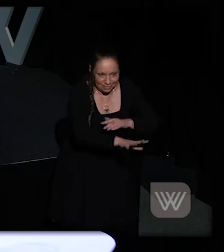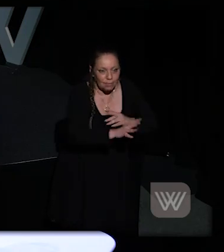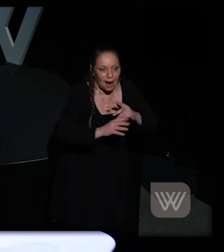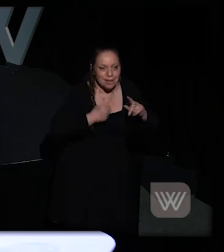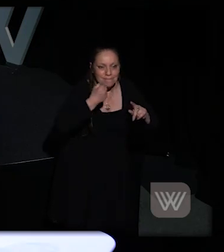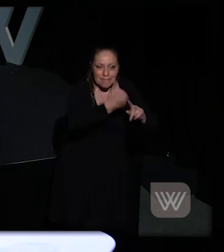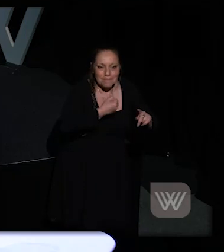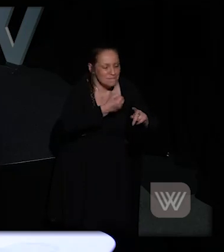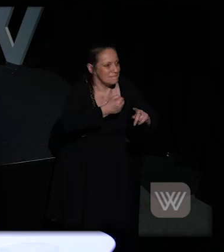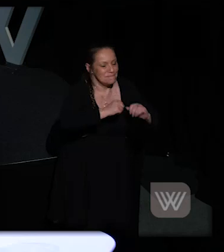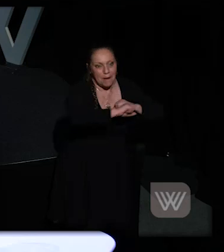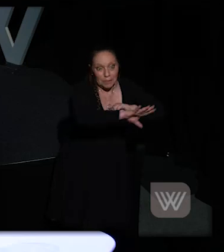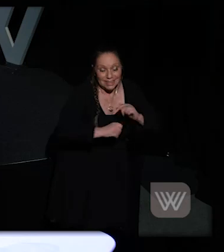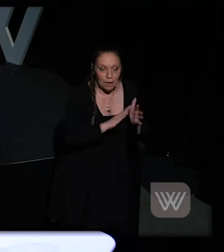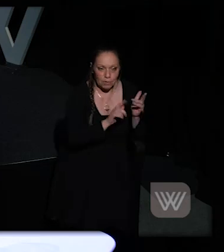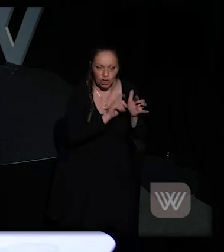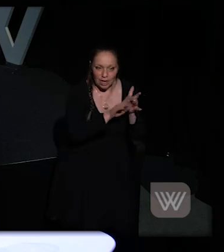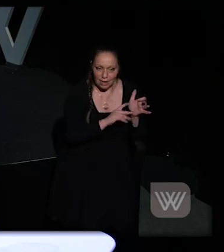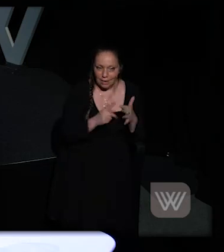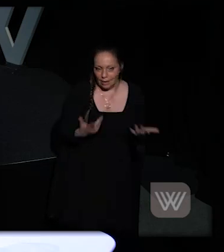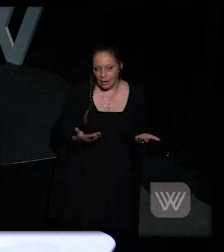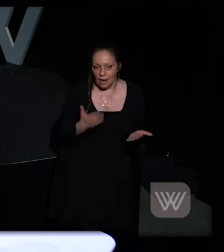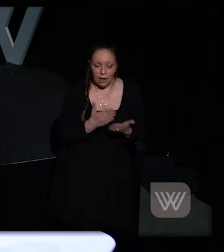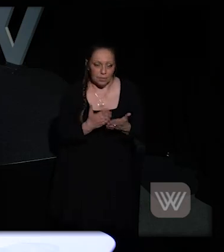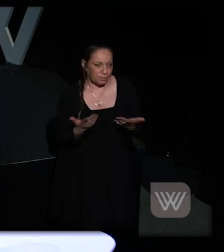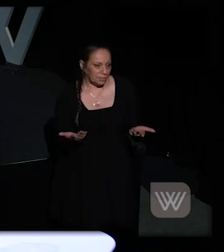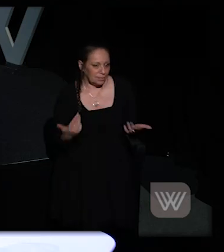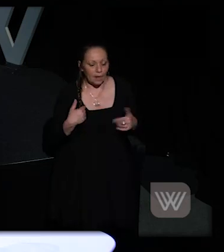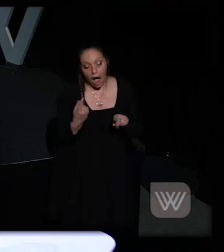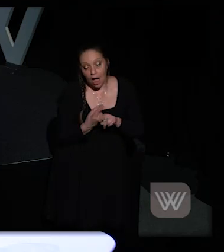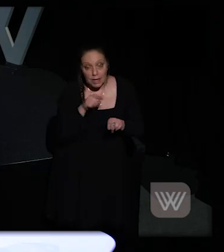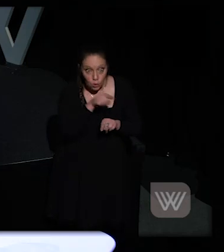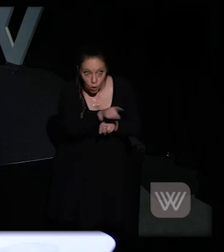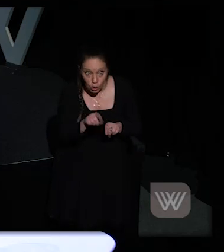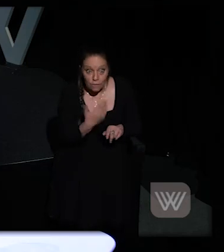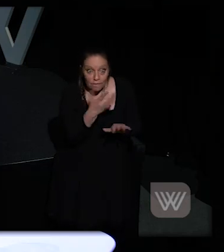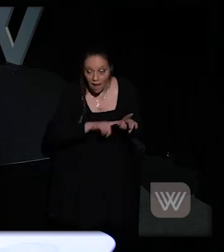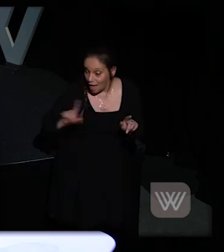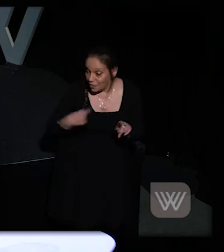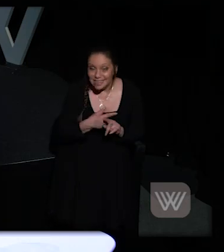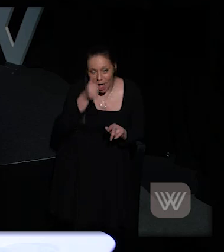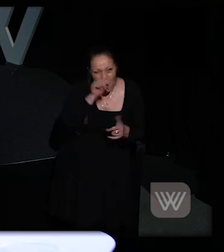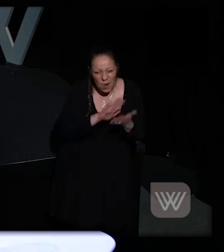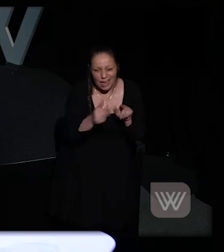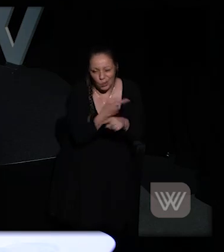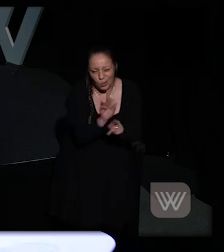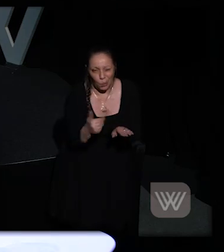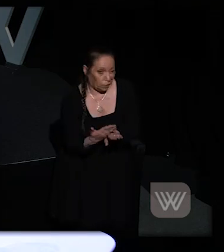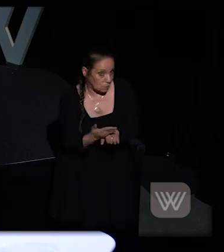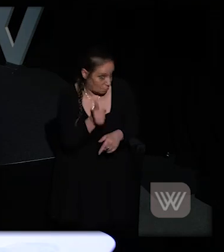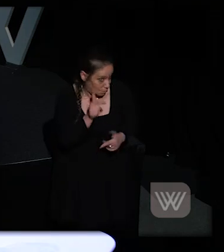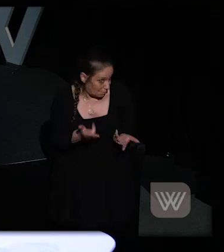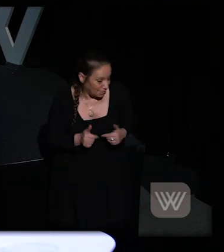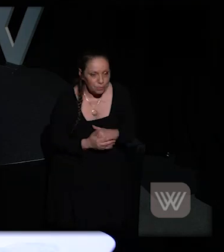And, you know, I mean, stupid. Like, do you troll a trolling expert? I've been talking to you guys for 5 years. I know your game. But so that's one way.